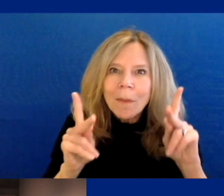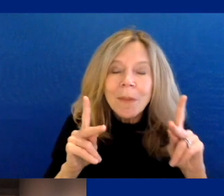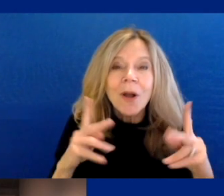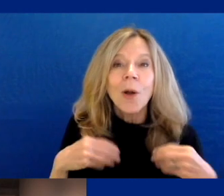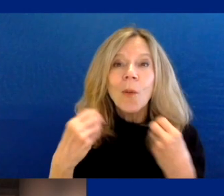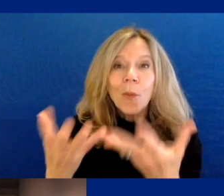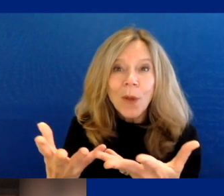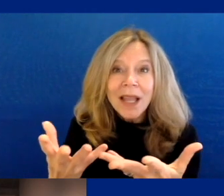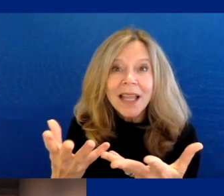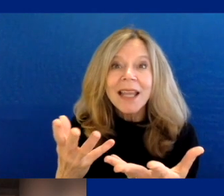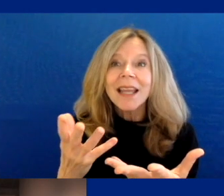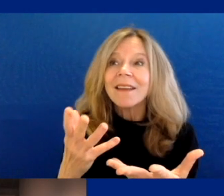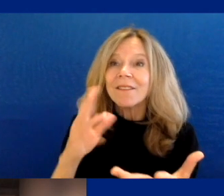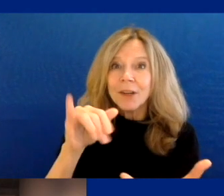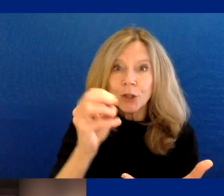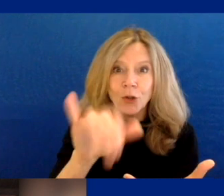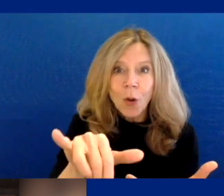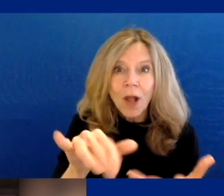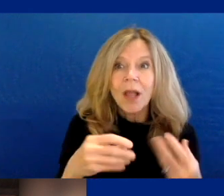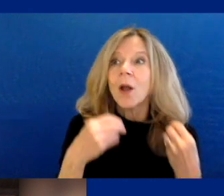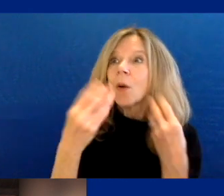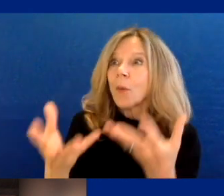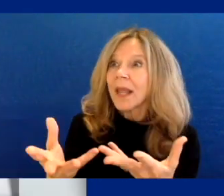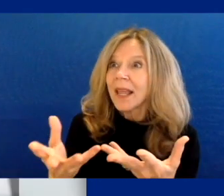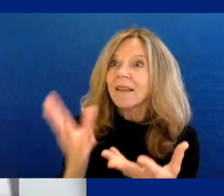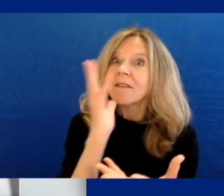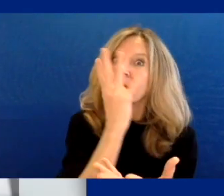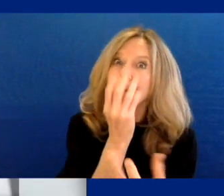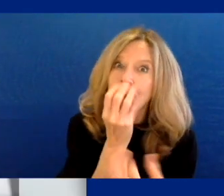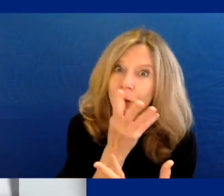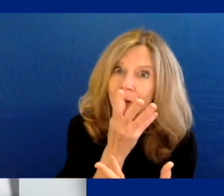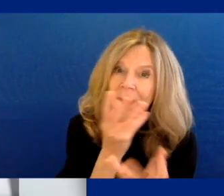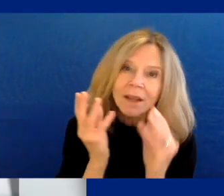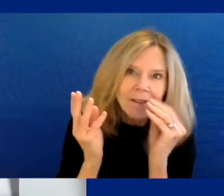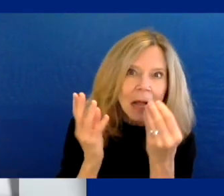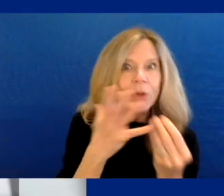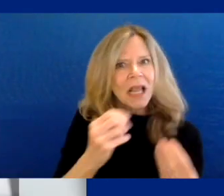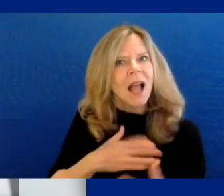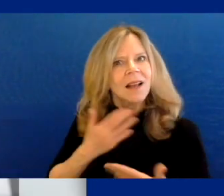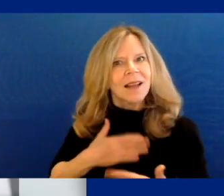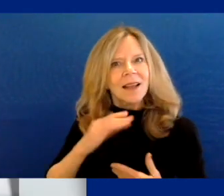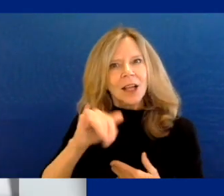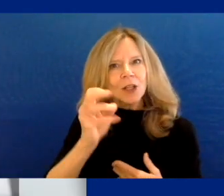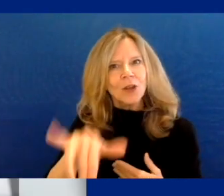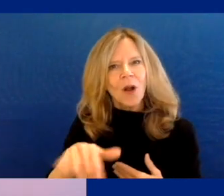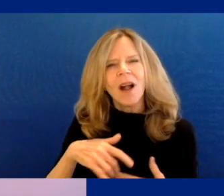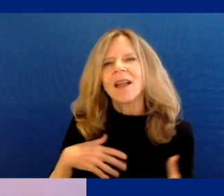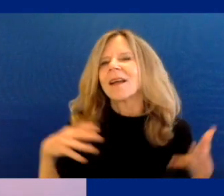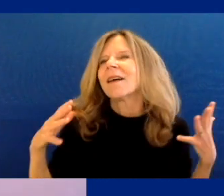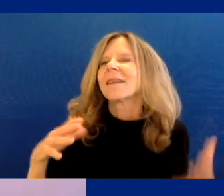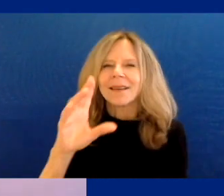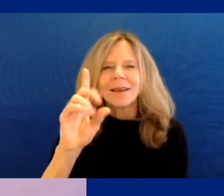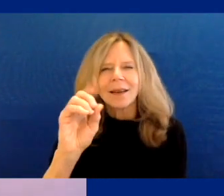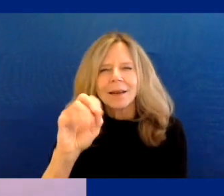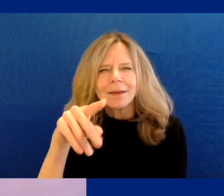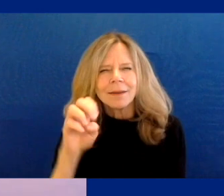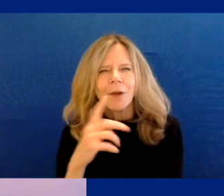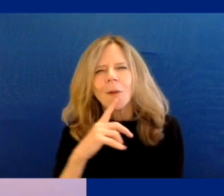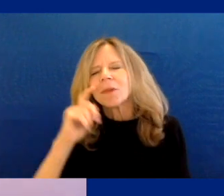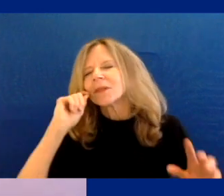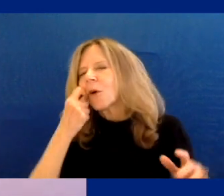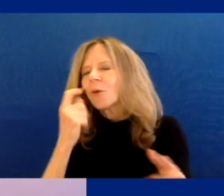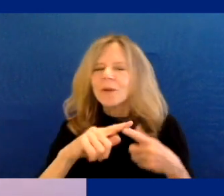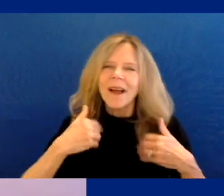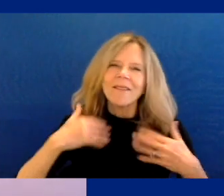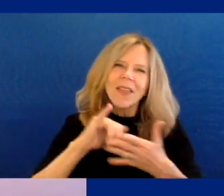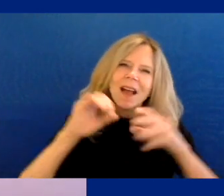We deliver joy. We deliver actual beauty and actual joy to people. So it's just so dope to have that